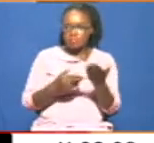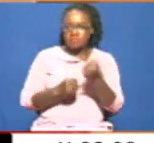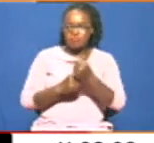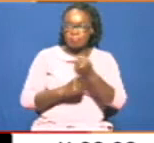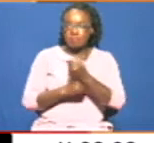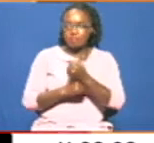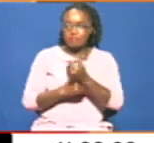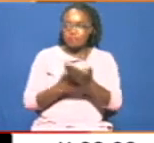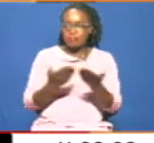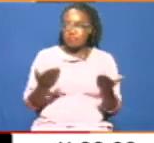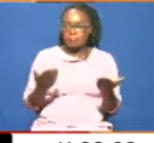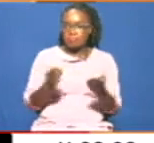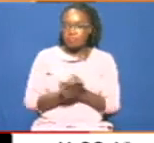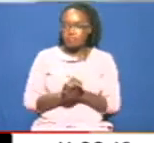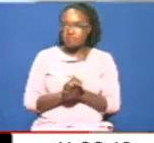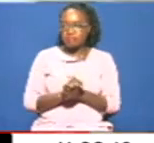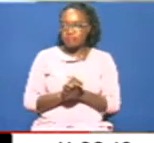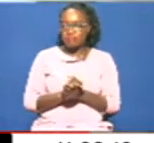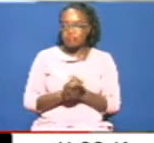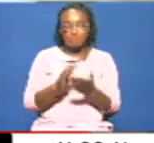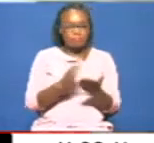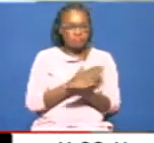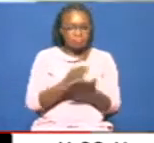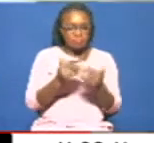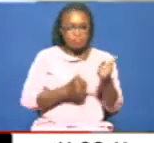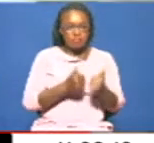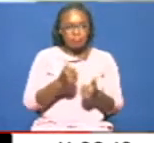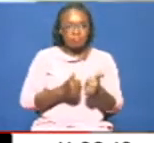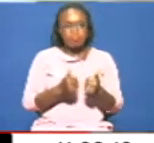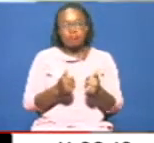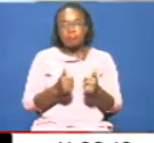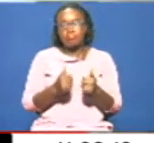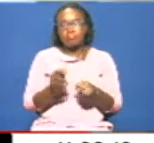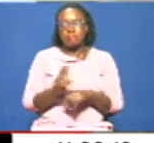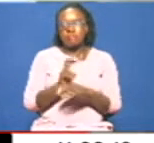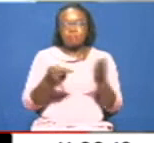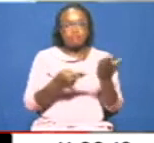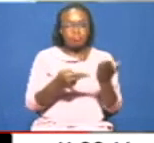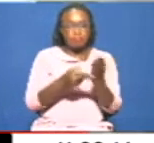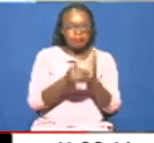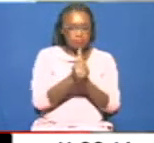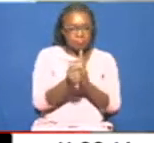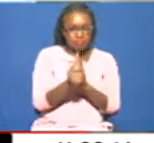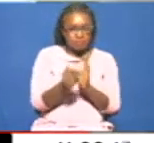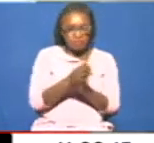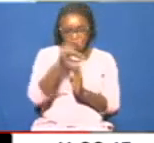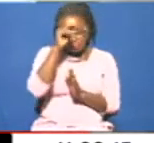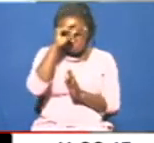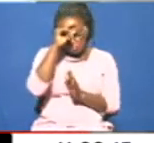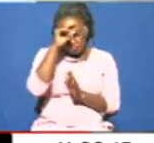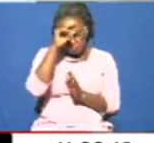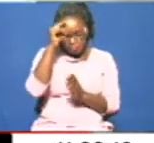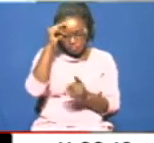there. Mm-hmm. Yeah. This is one sector which largely uses technical skills, mm-hmm. you know, and the government has been very